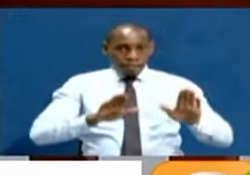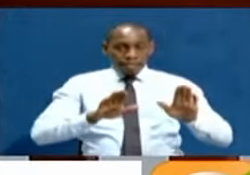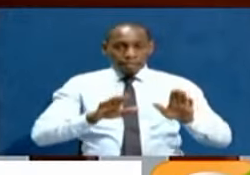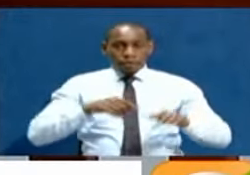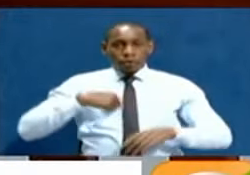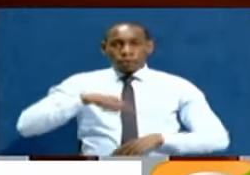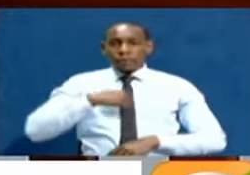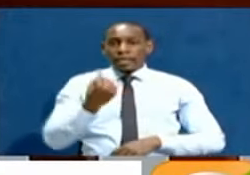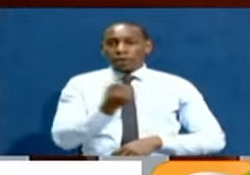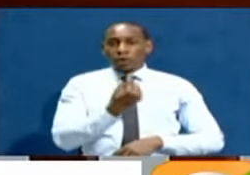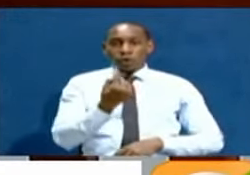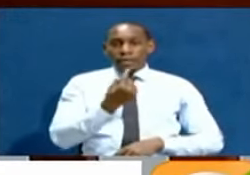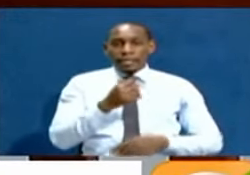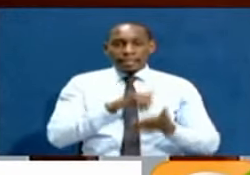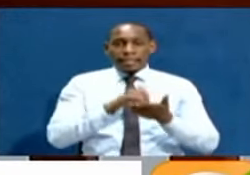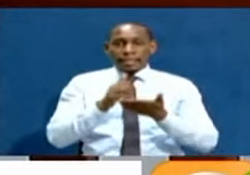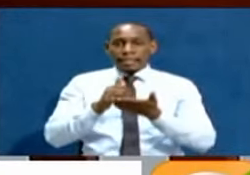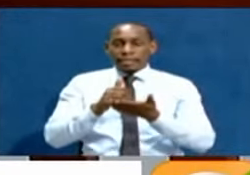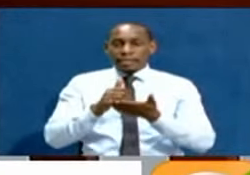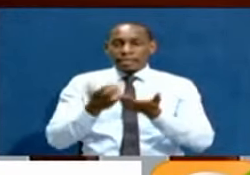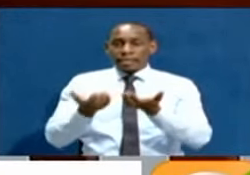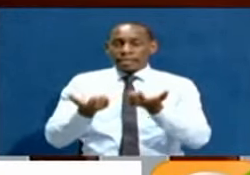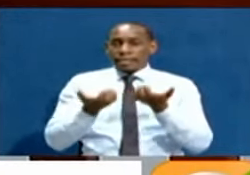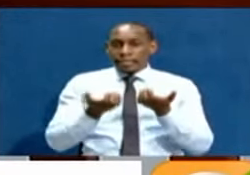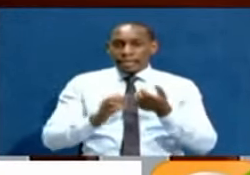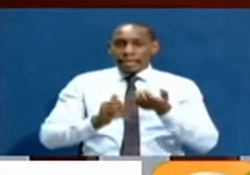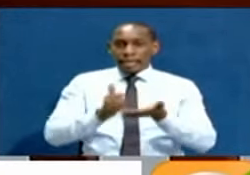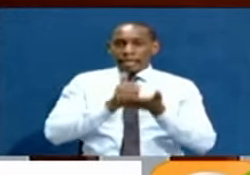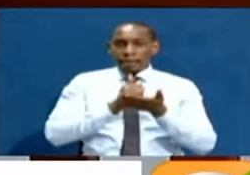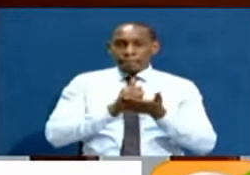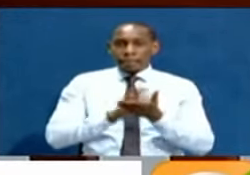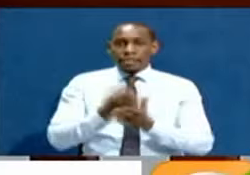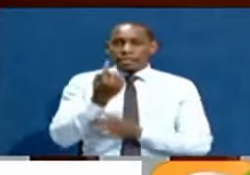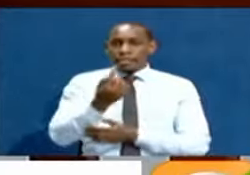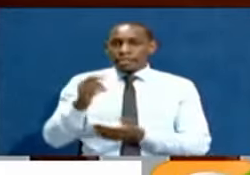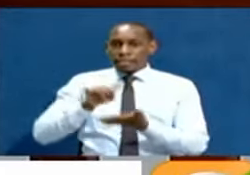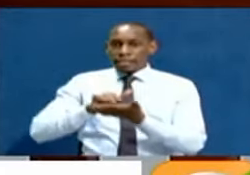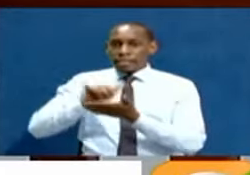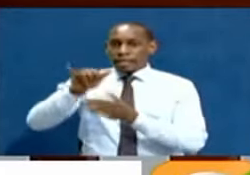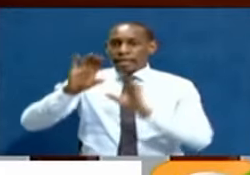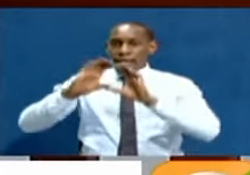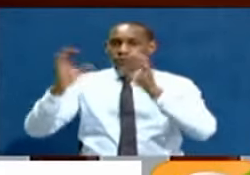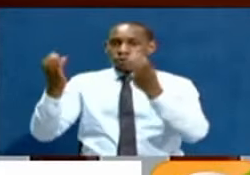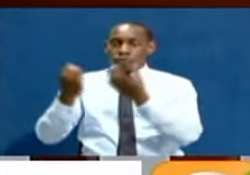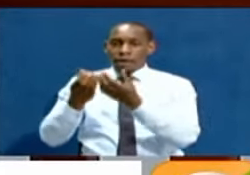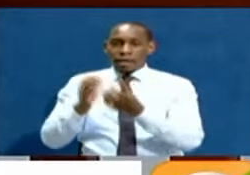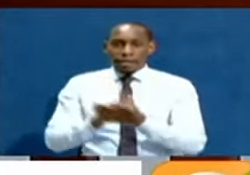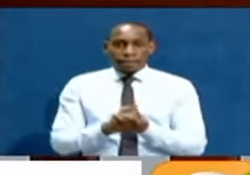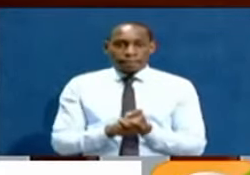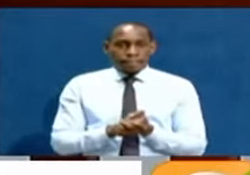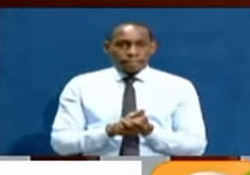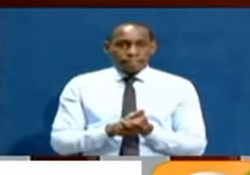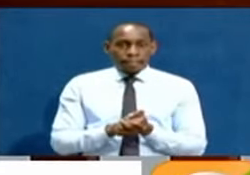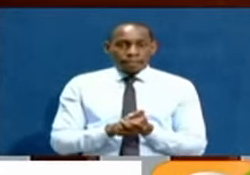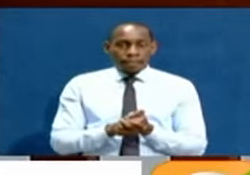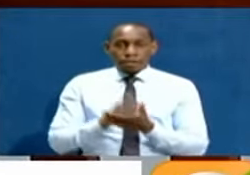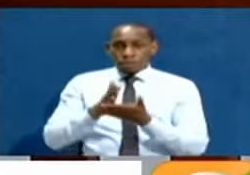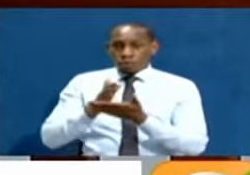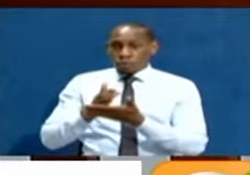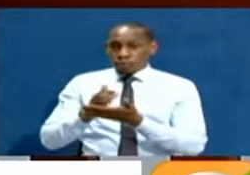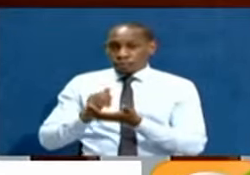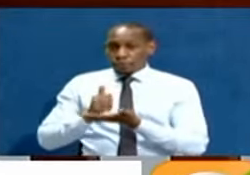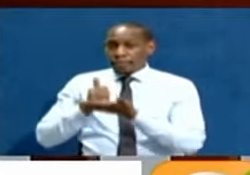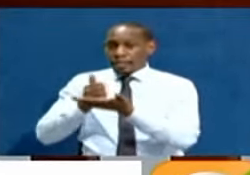the only ones in this world that need, or only airline that needs help. Every airline in the world, as I said, has been bailed out to some extent by